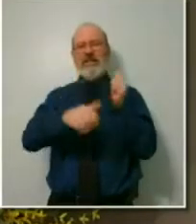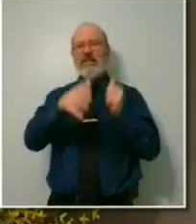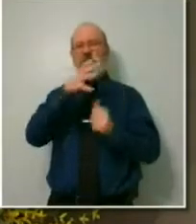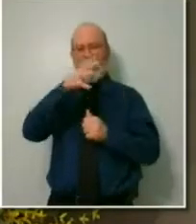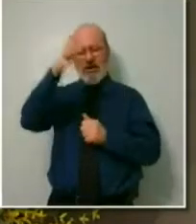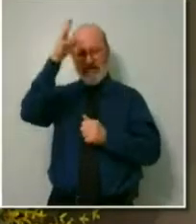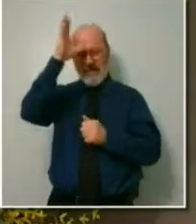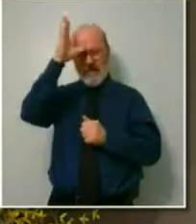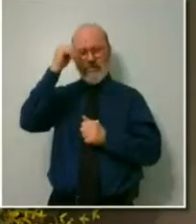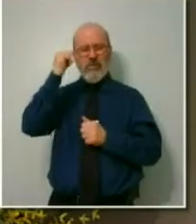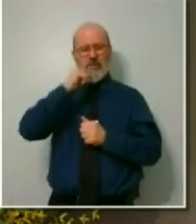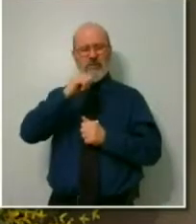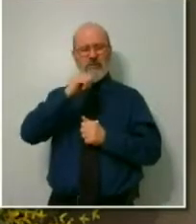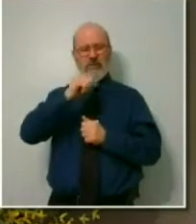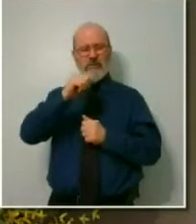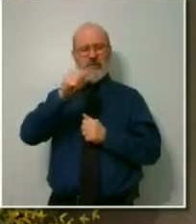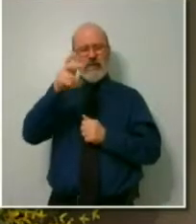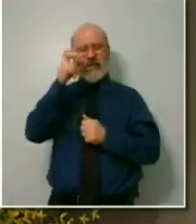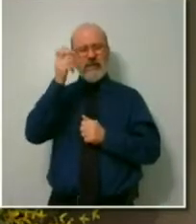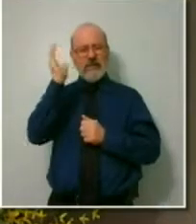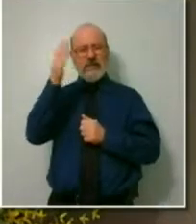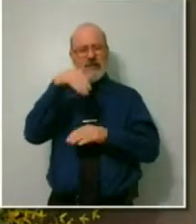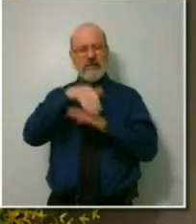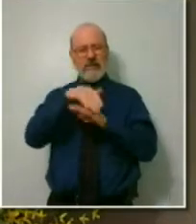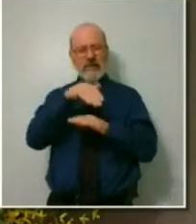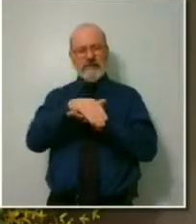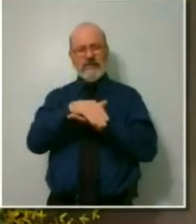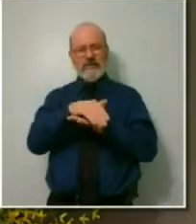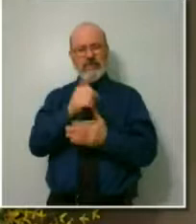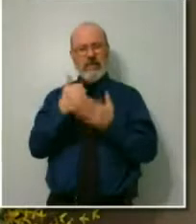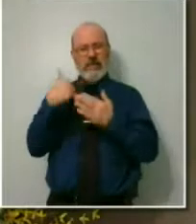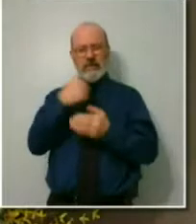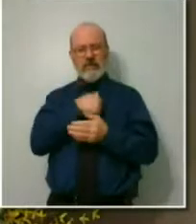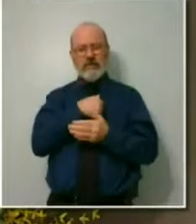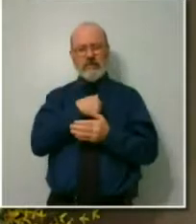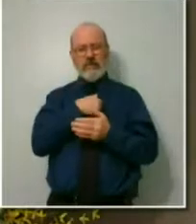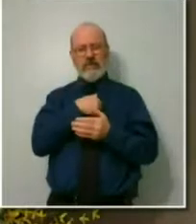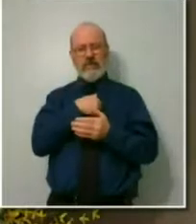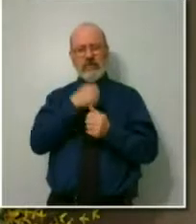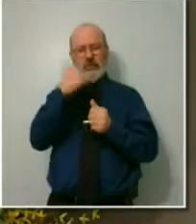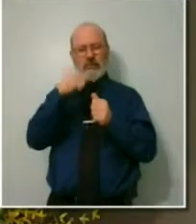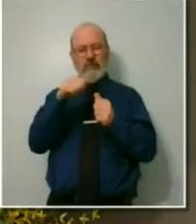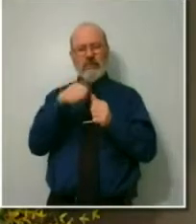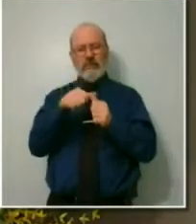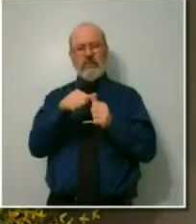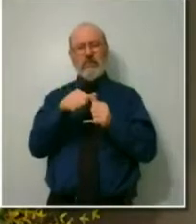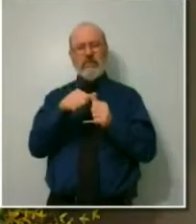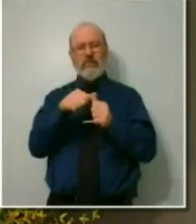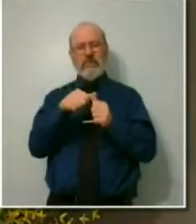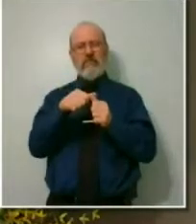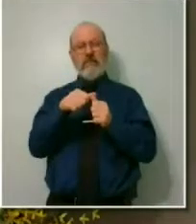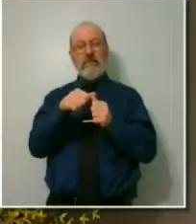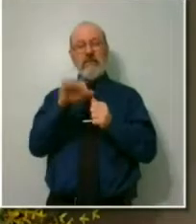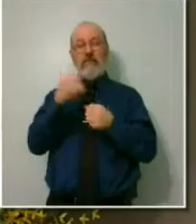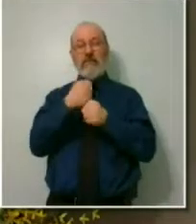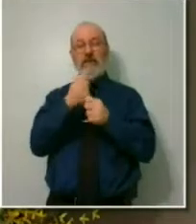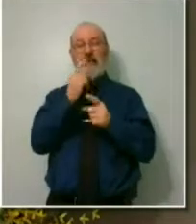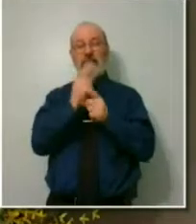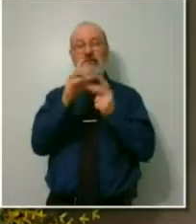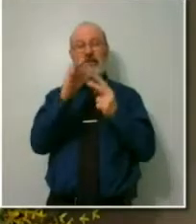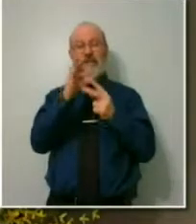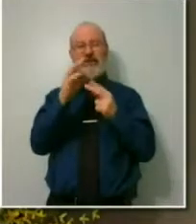girl listening to the message tonight, and help us to remember that if we make the right choice, we will